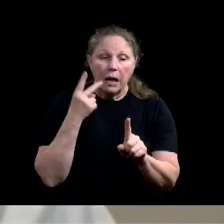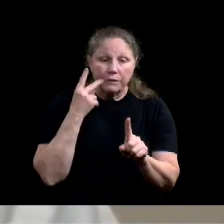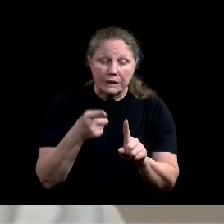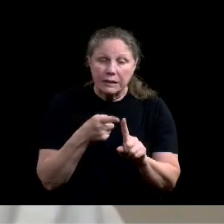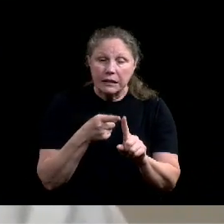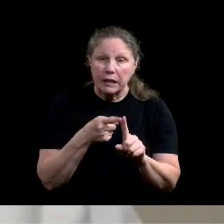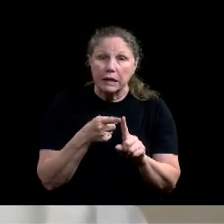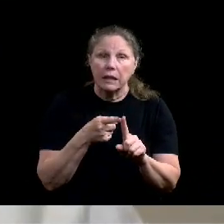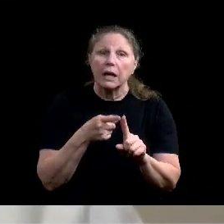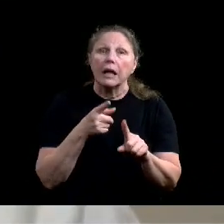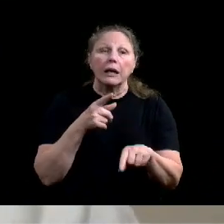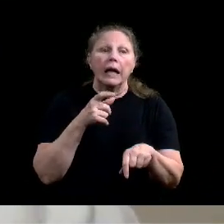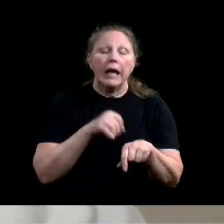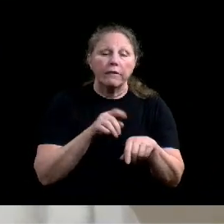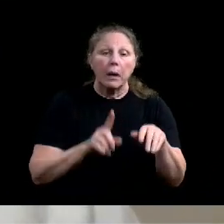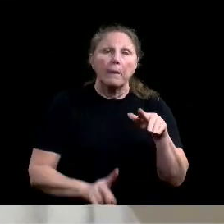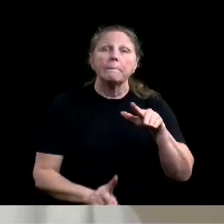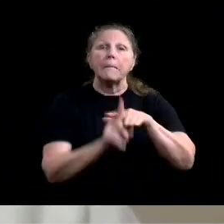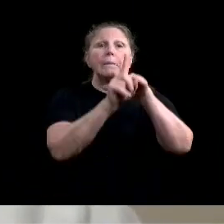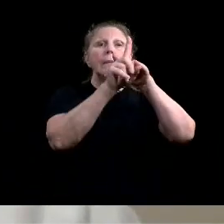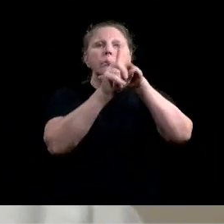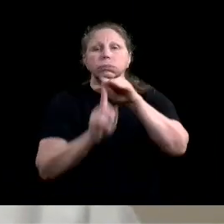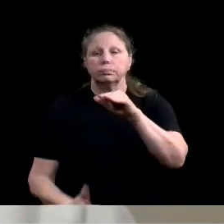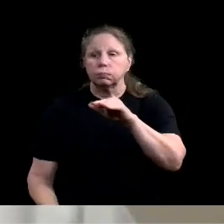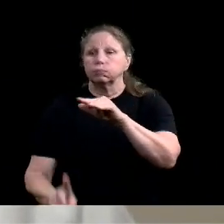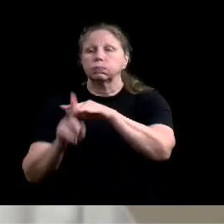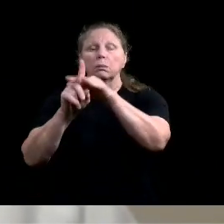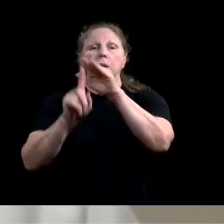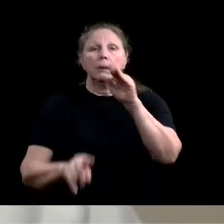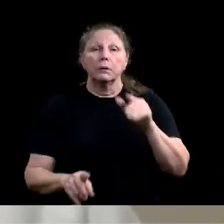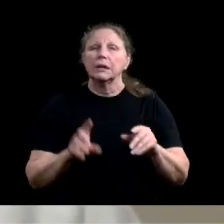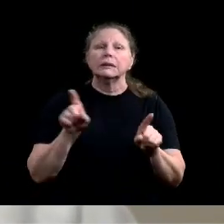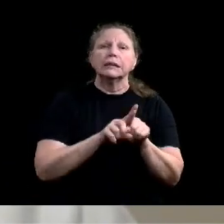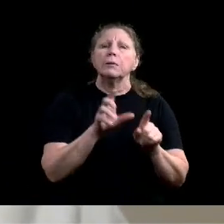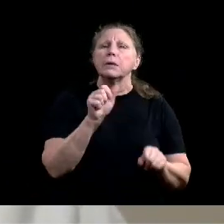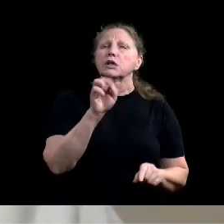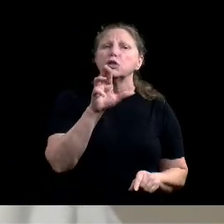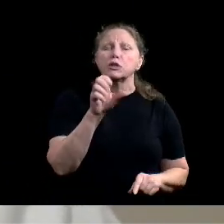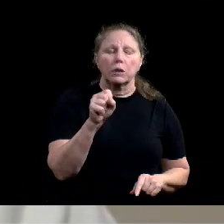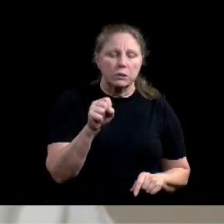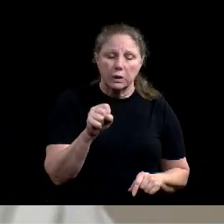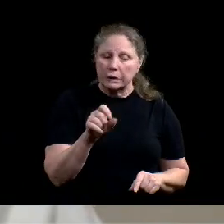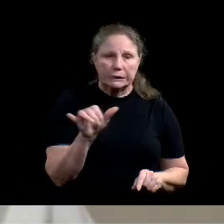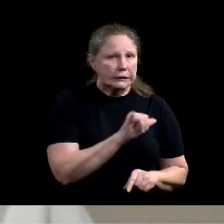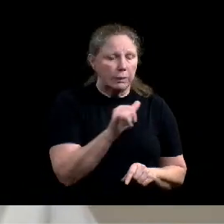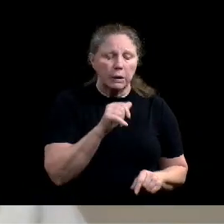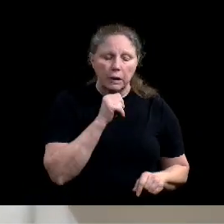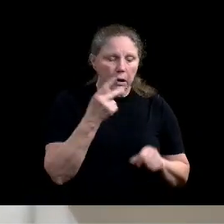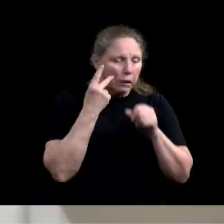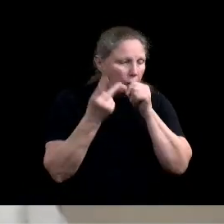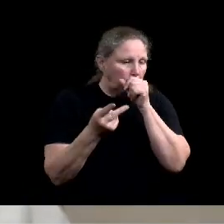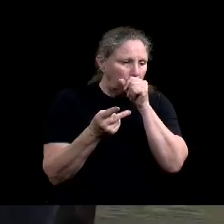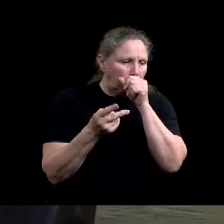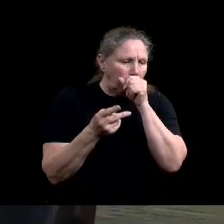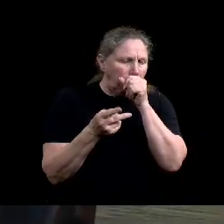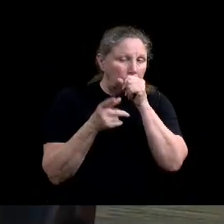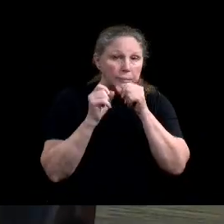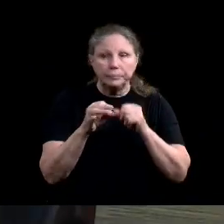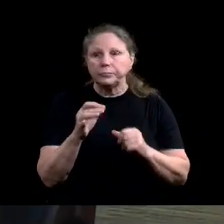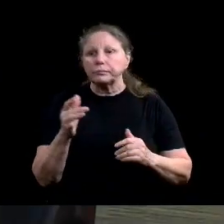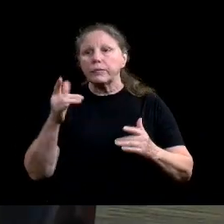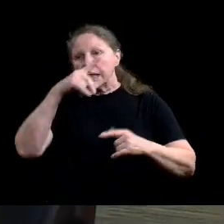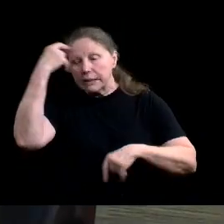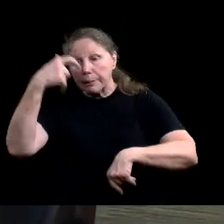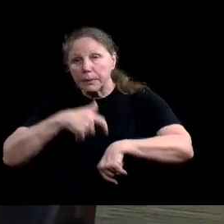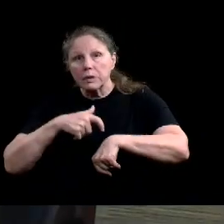and with SARS, we did not see heat and humidity make major impacts on those viruses. You've